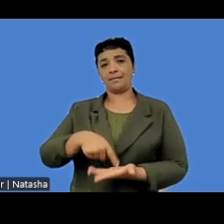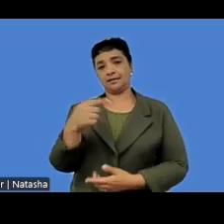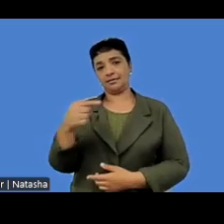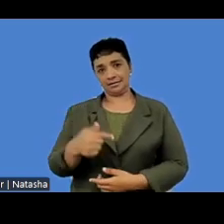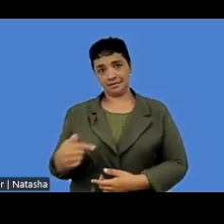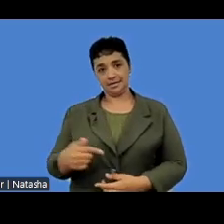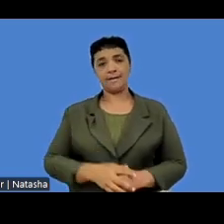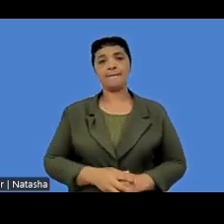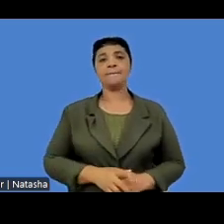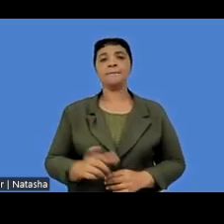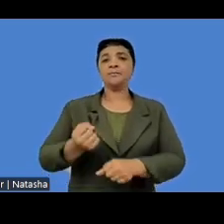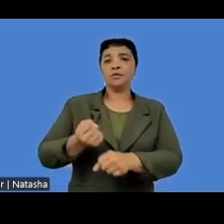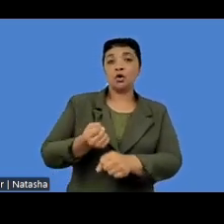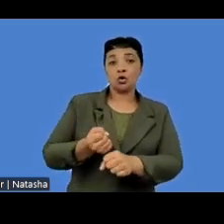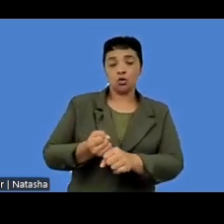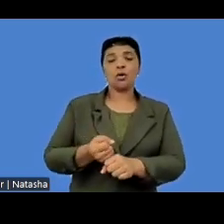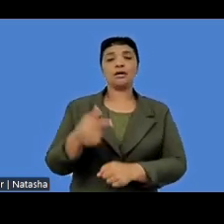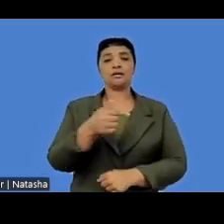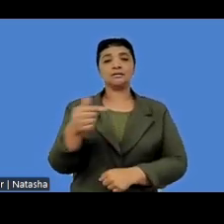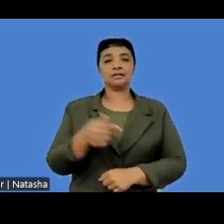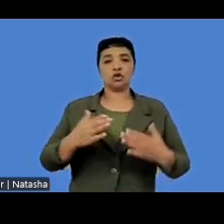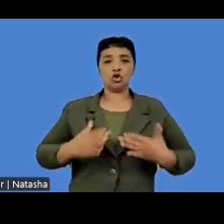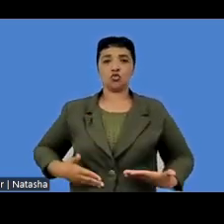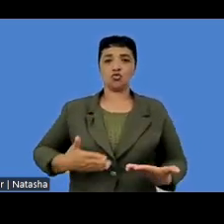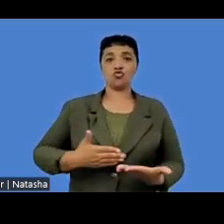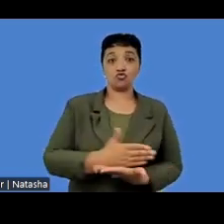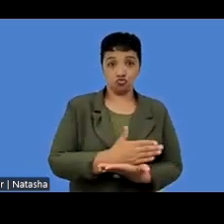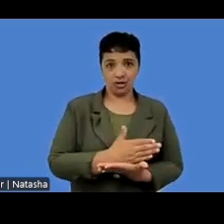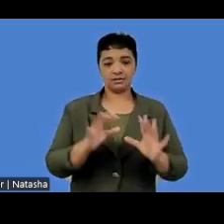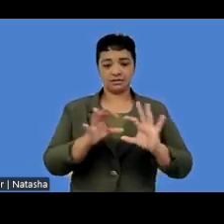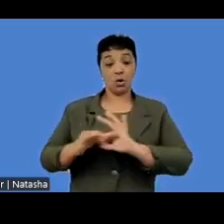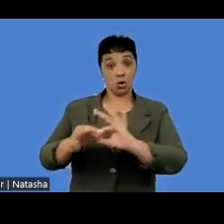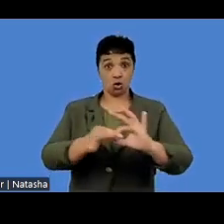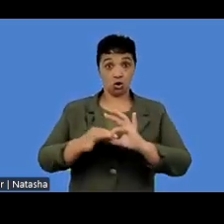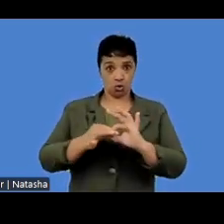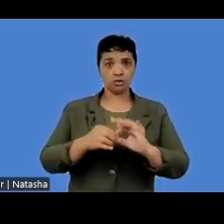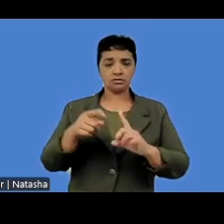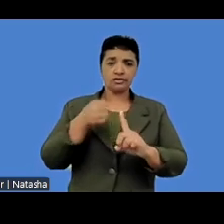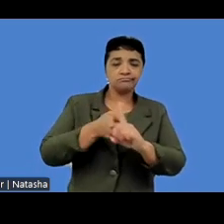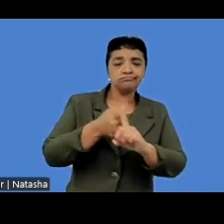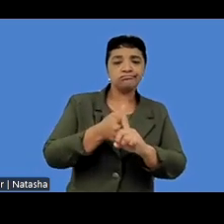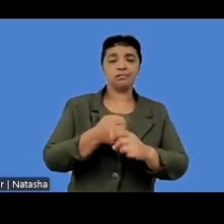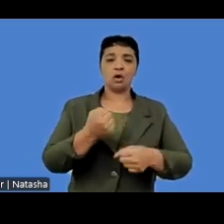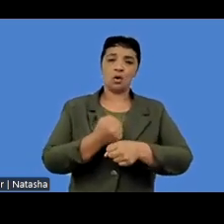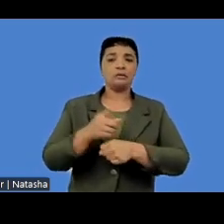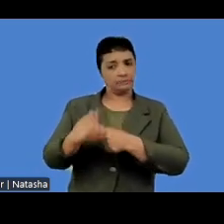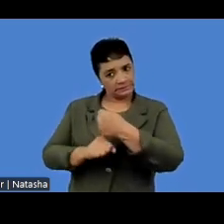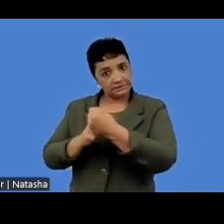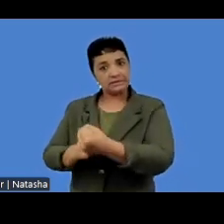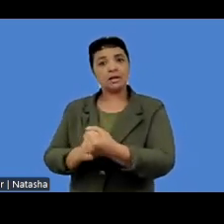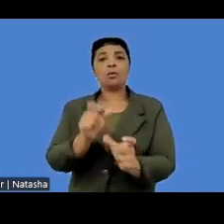Program Officer at the Tanzania Human Rights Defenders Coalition, she has supported organizations for persons